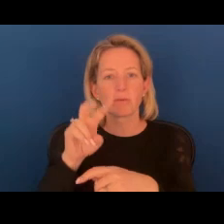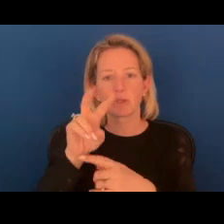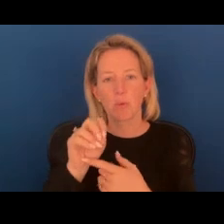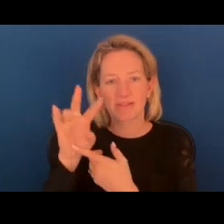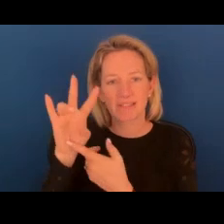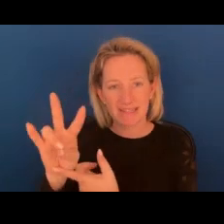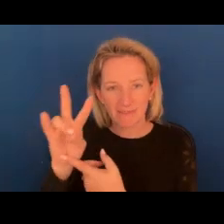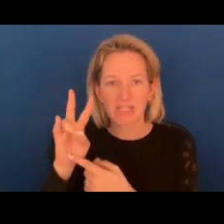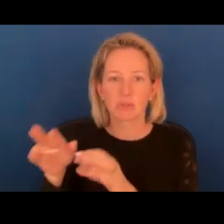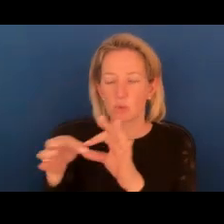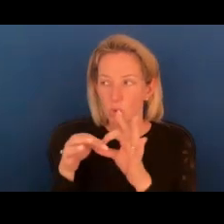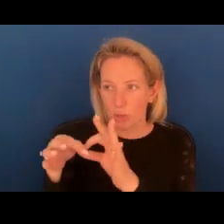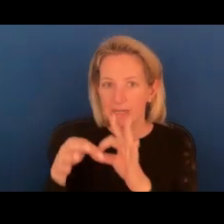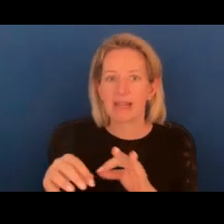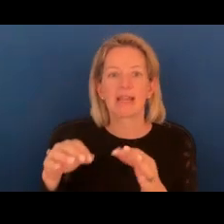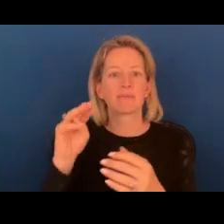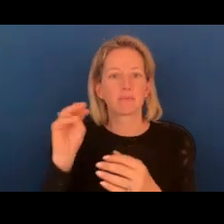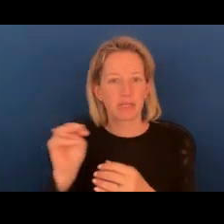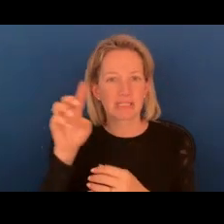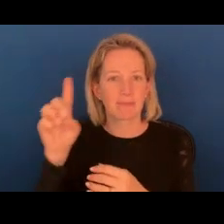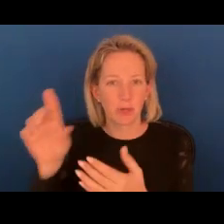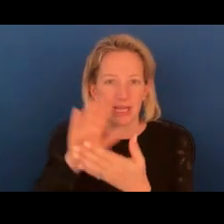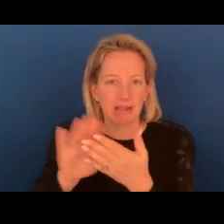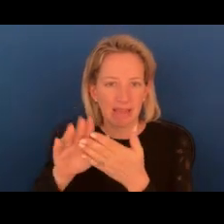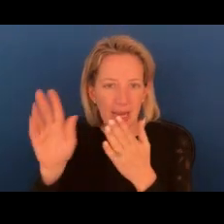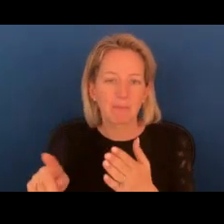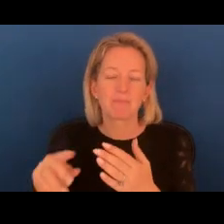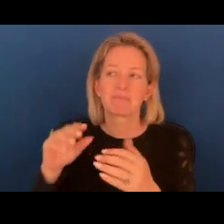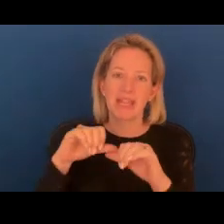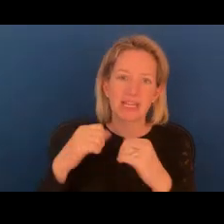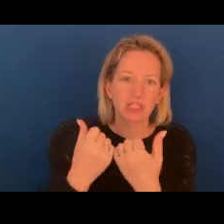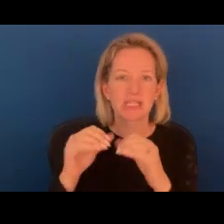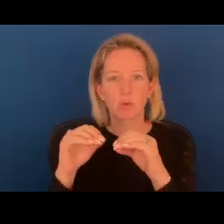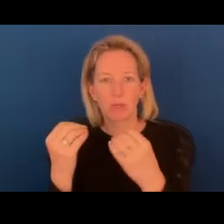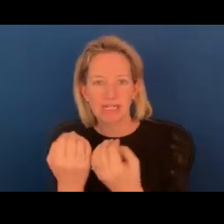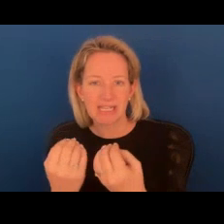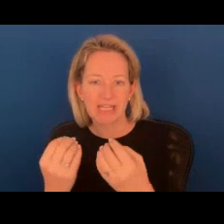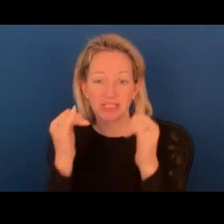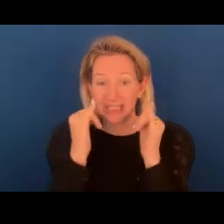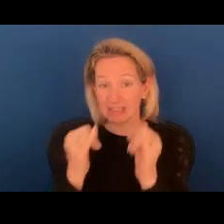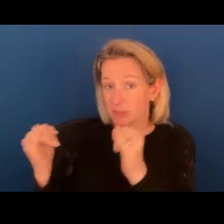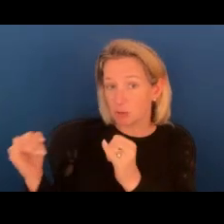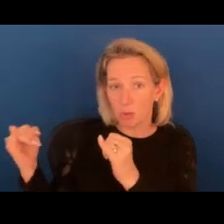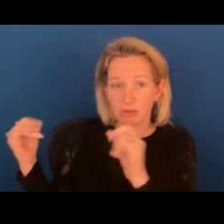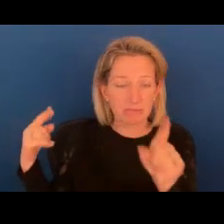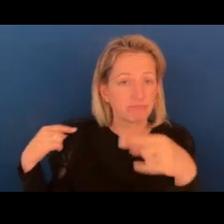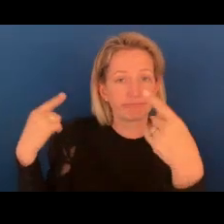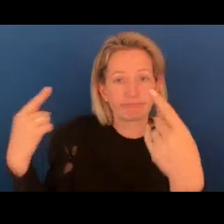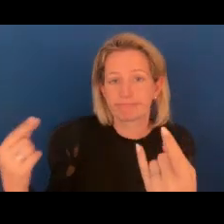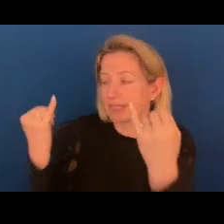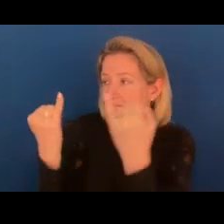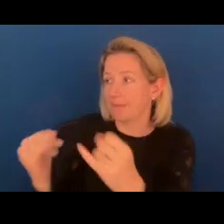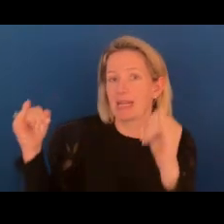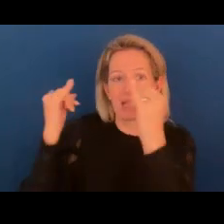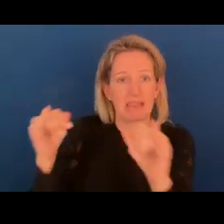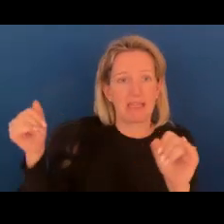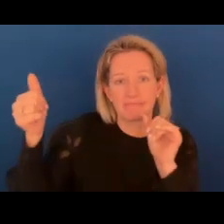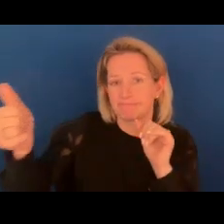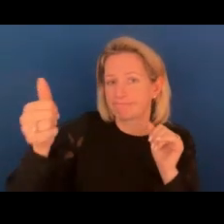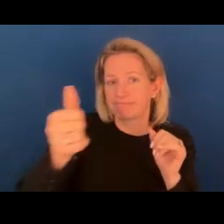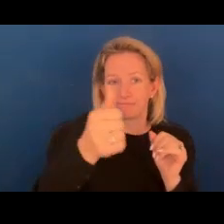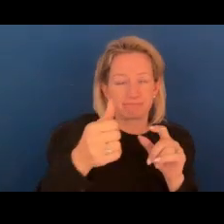debris cleanup efforts that agencies, organizations, and individuals have been conducting independently along the Washington coast as